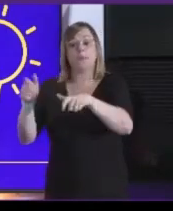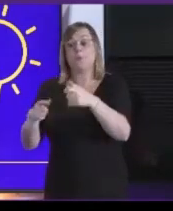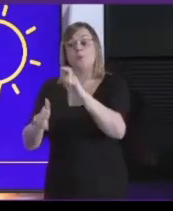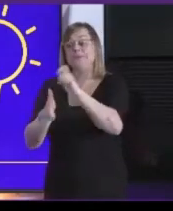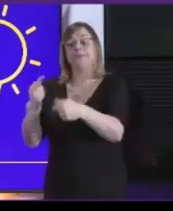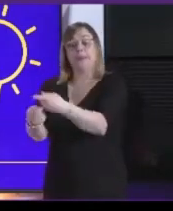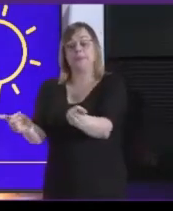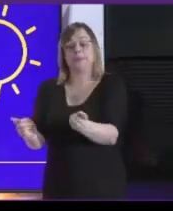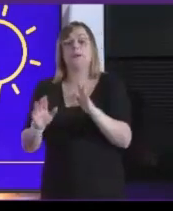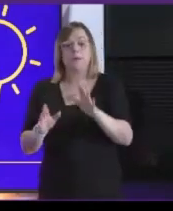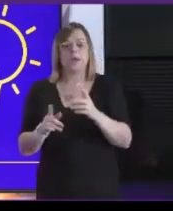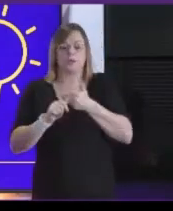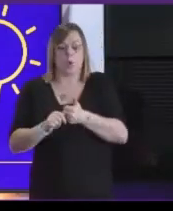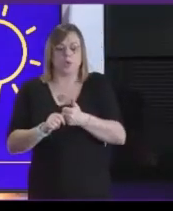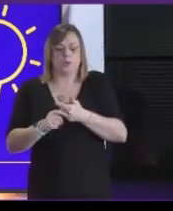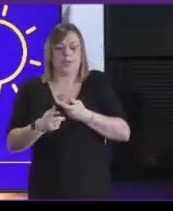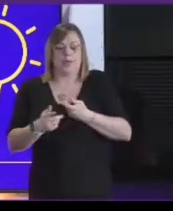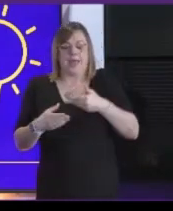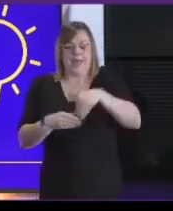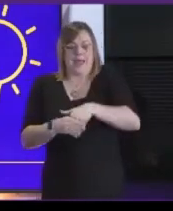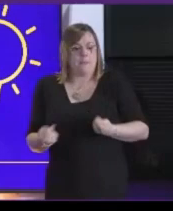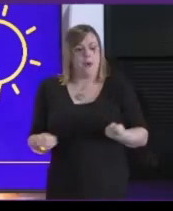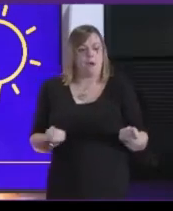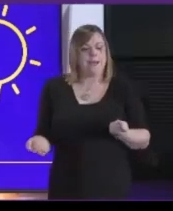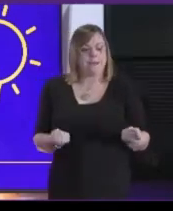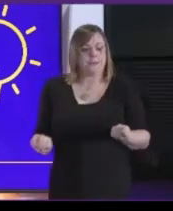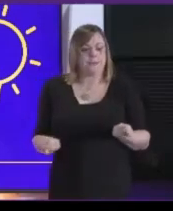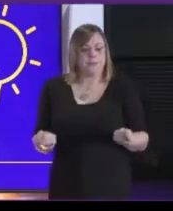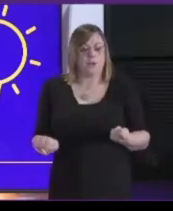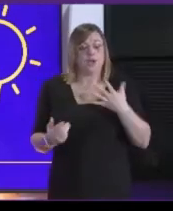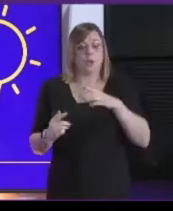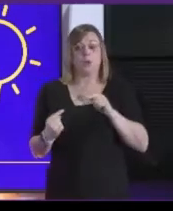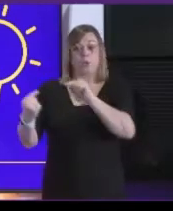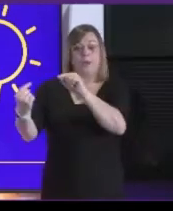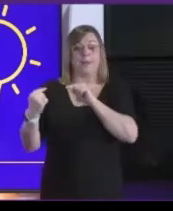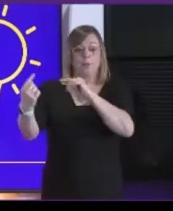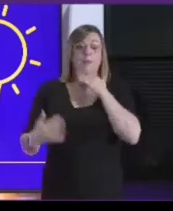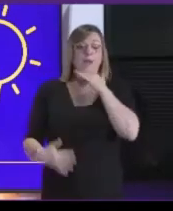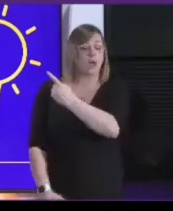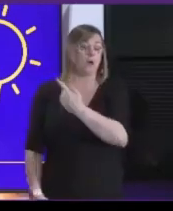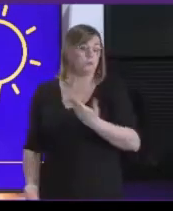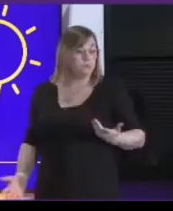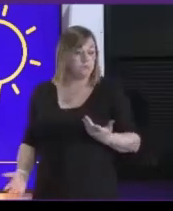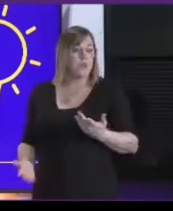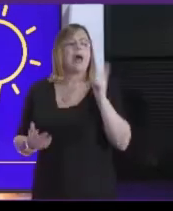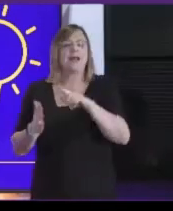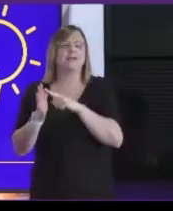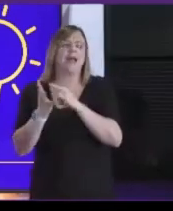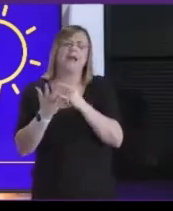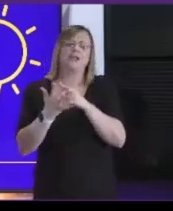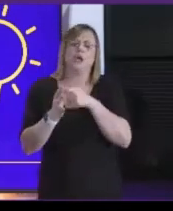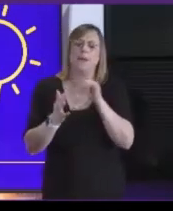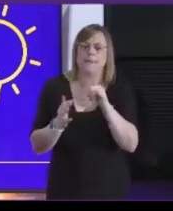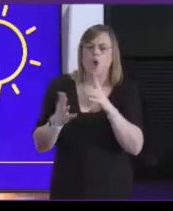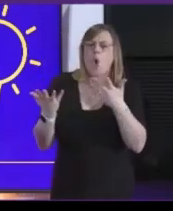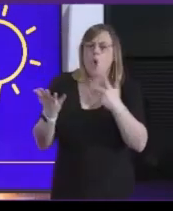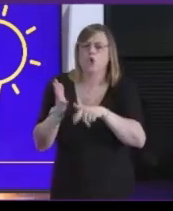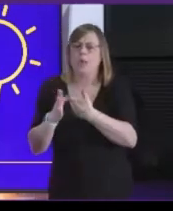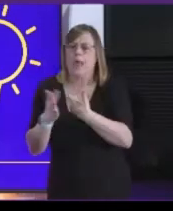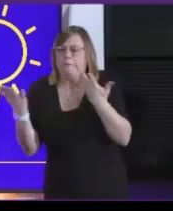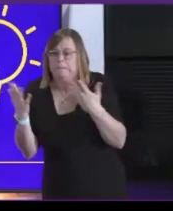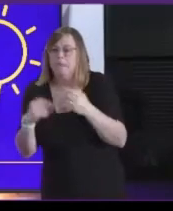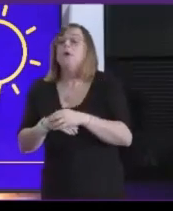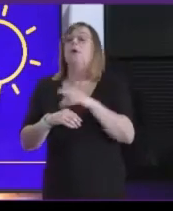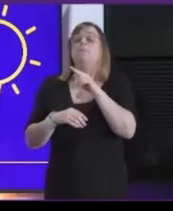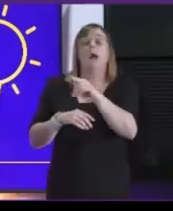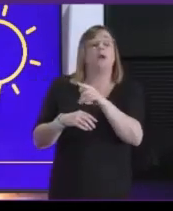it's to support the inner market. Yes. So what we want to do is to compete with the US and Asia maybe, or the UK. But so